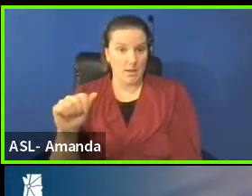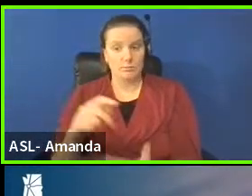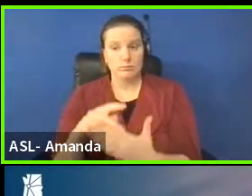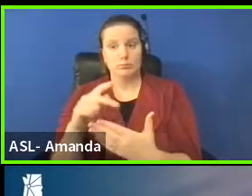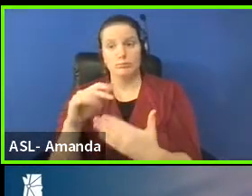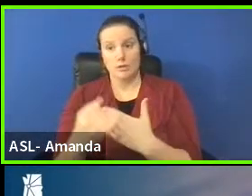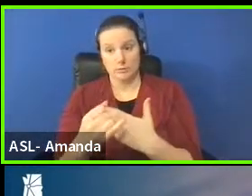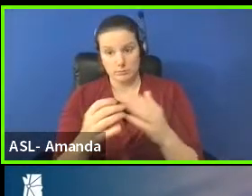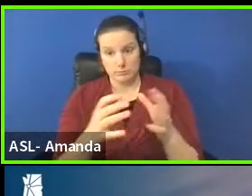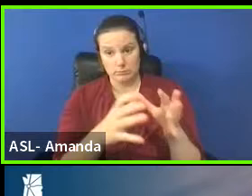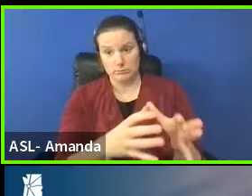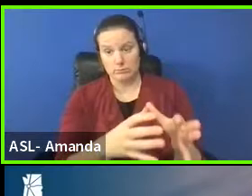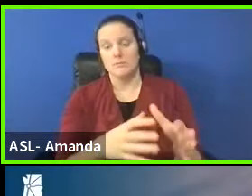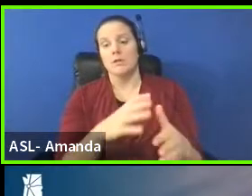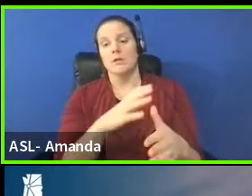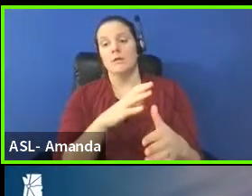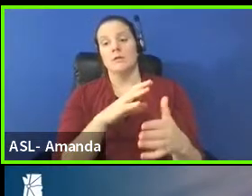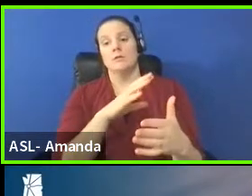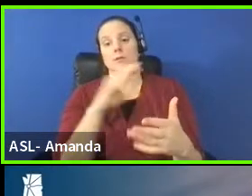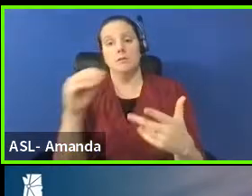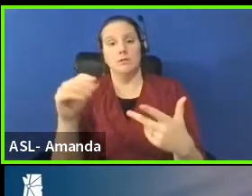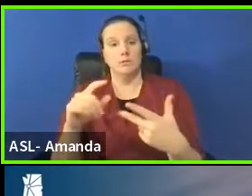as well as the